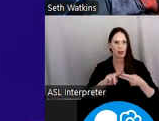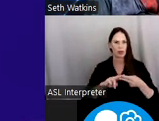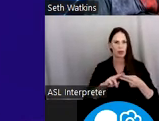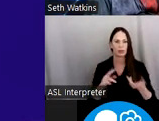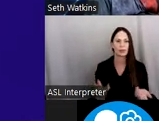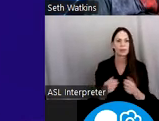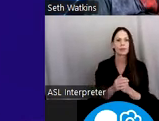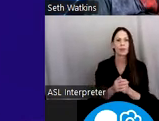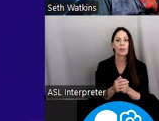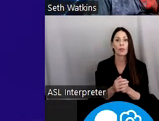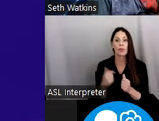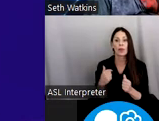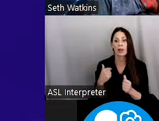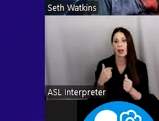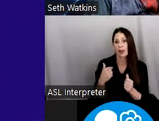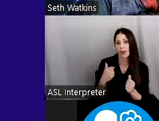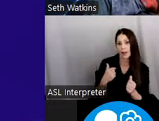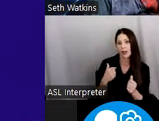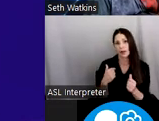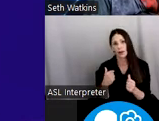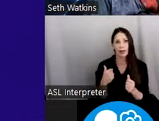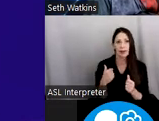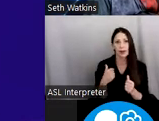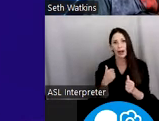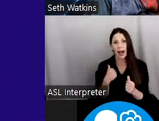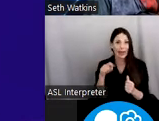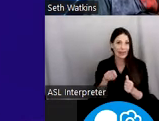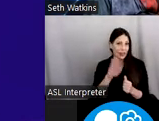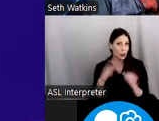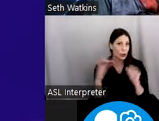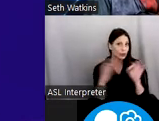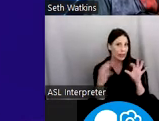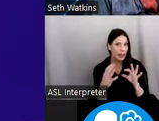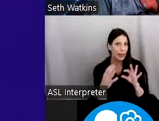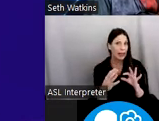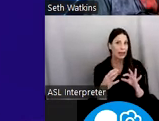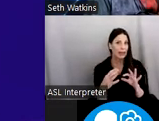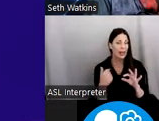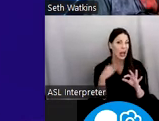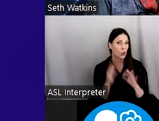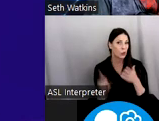what I would prioritize and needing your feedback on, it would be these two topics.